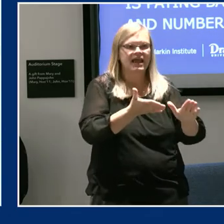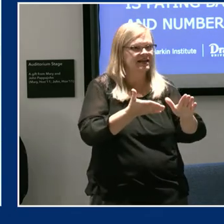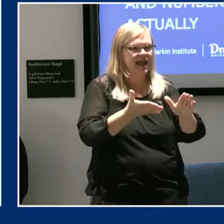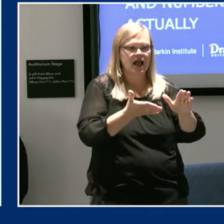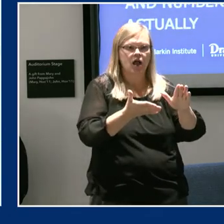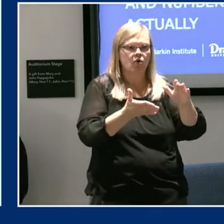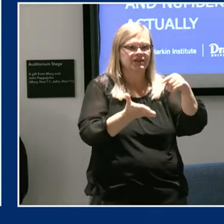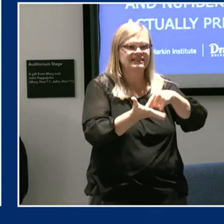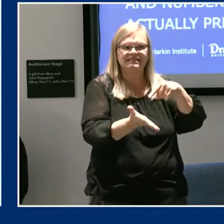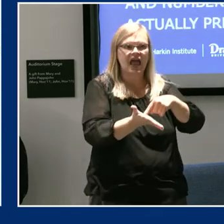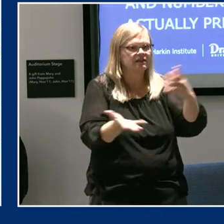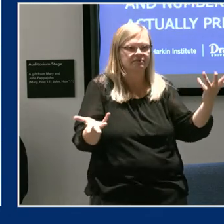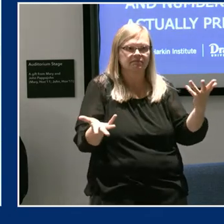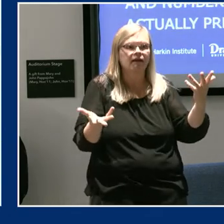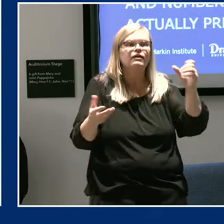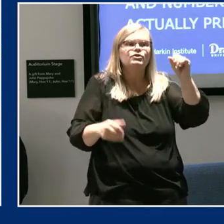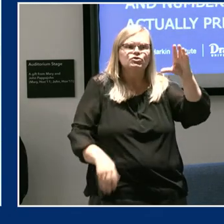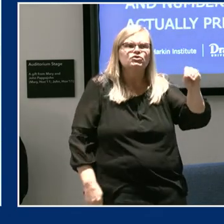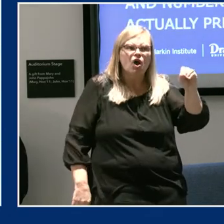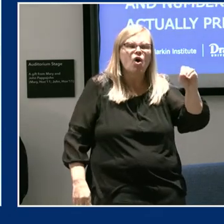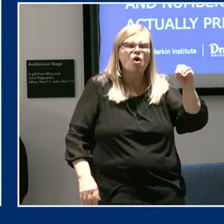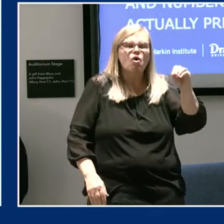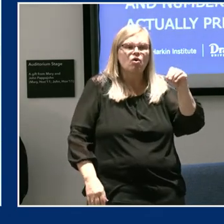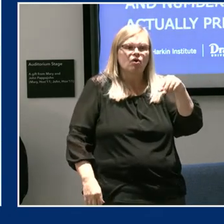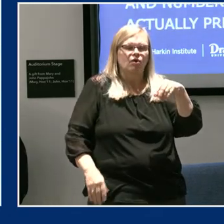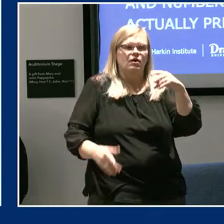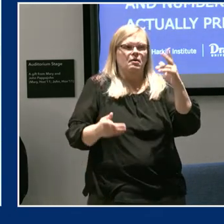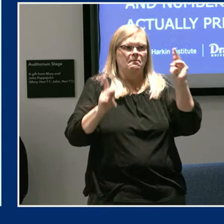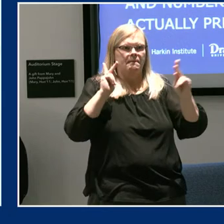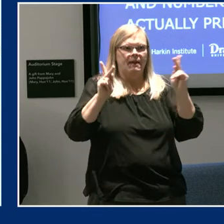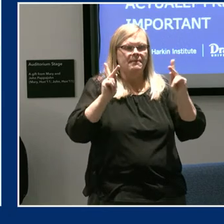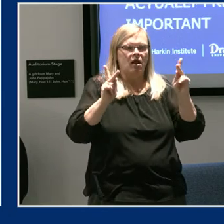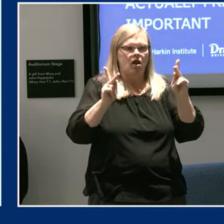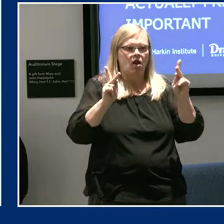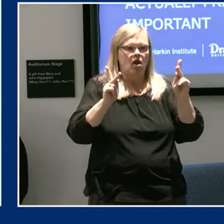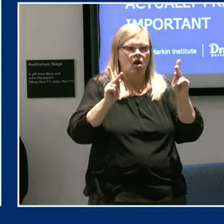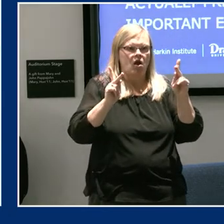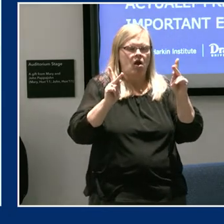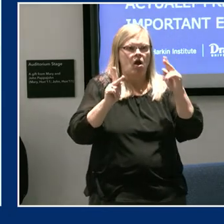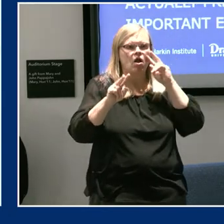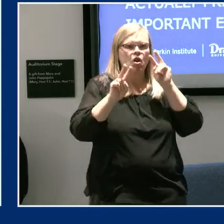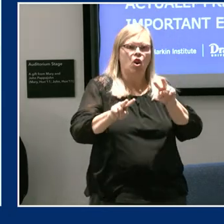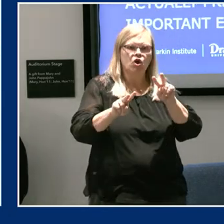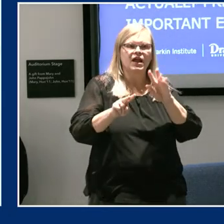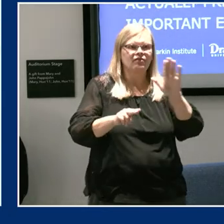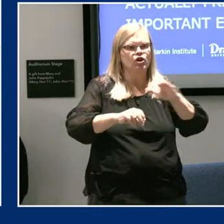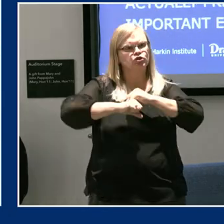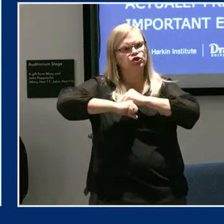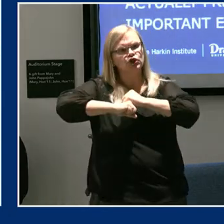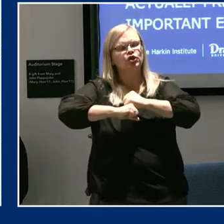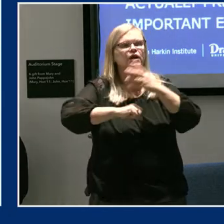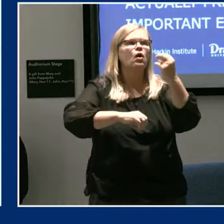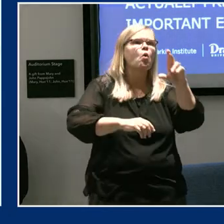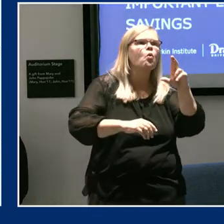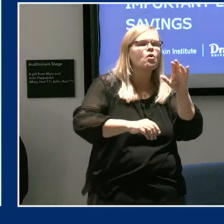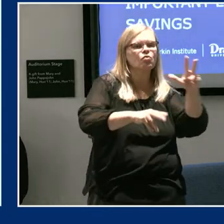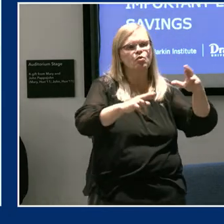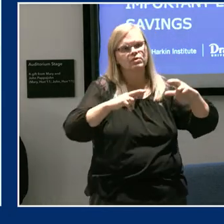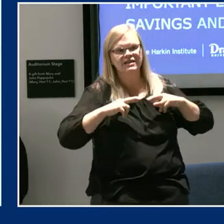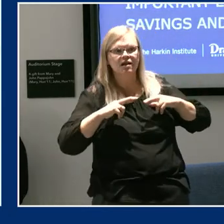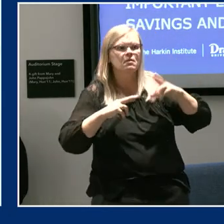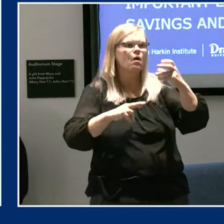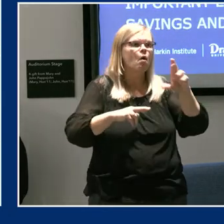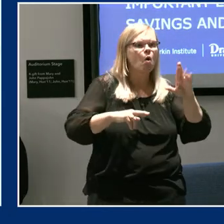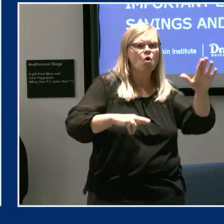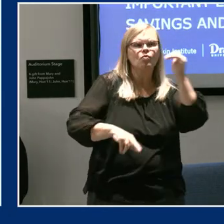important everyone considers their retirement savings and their retirement security for their